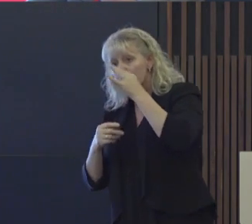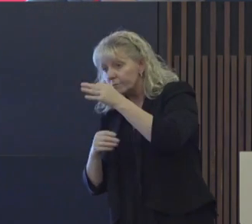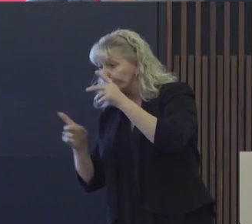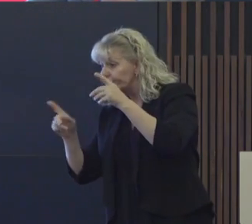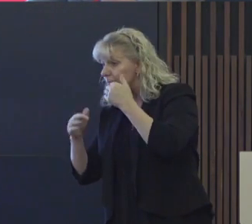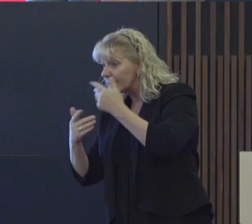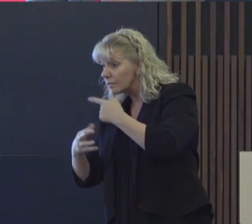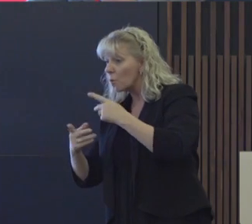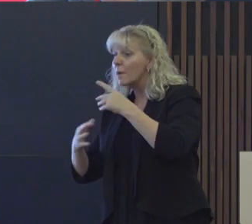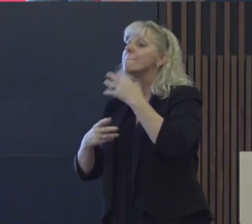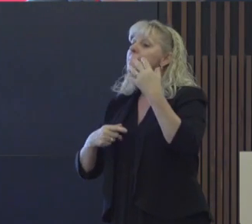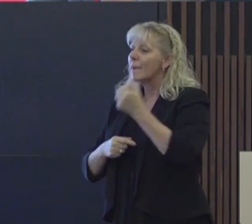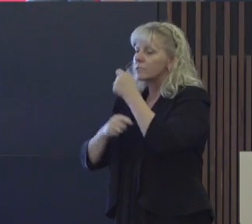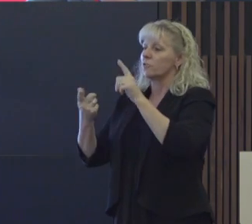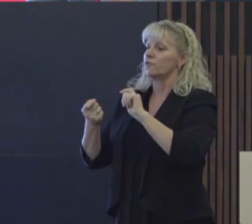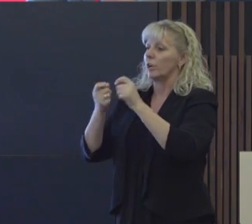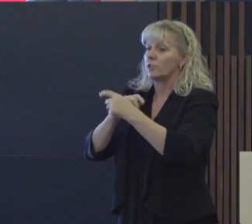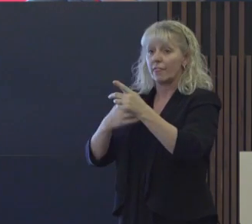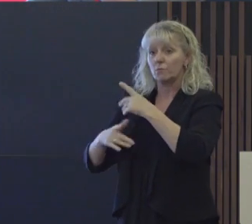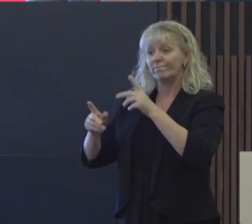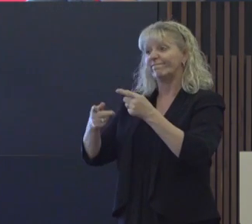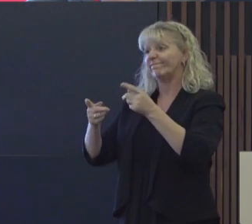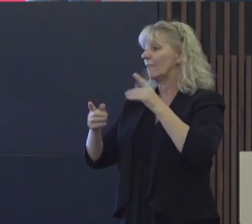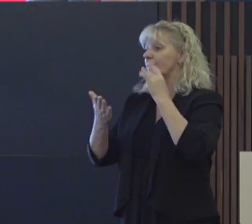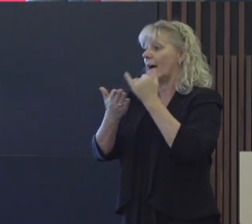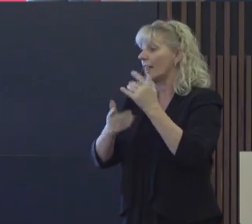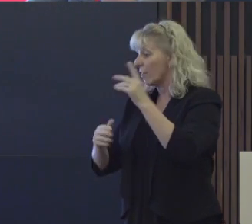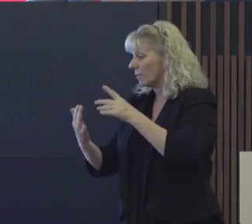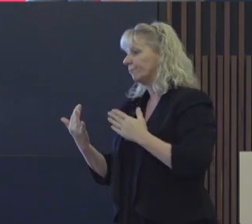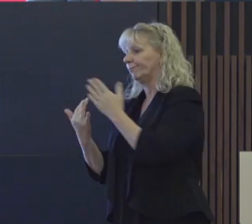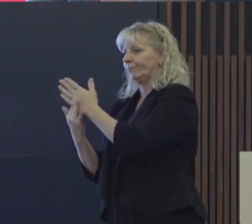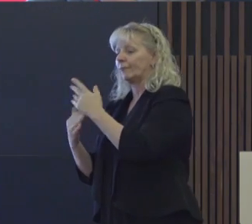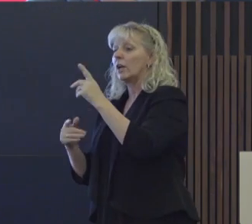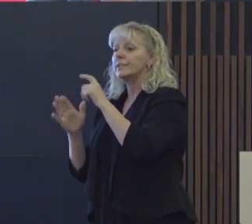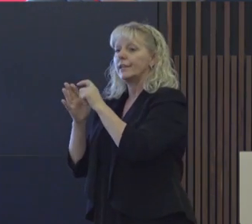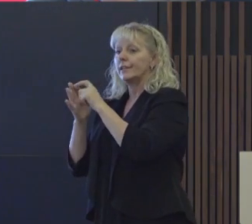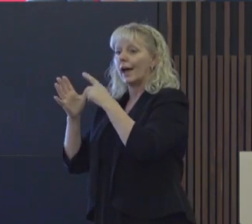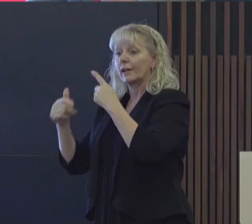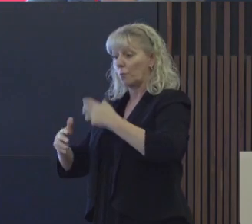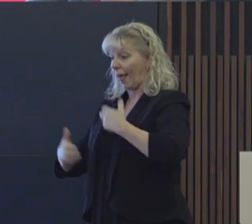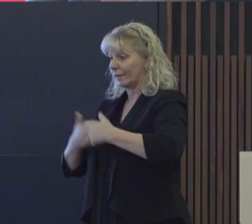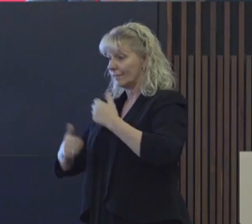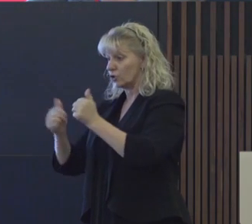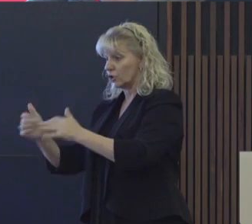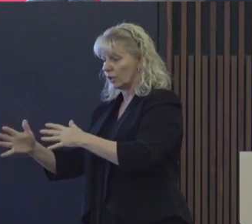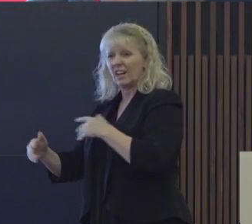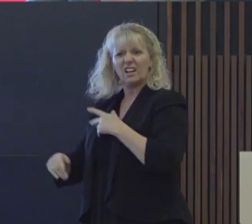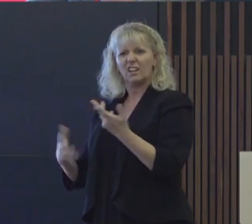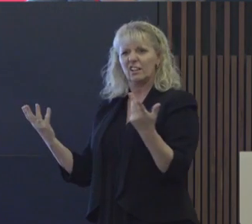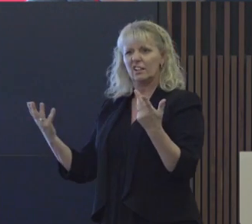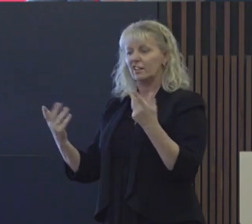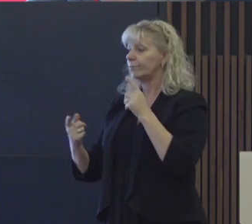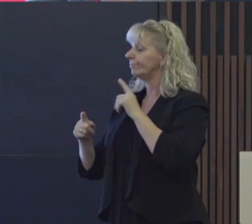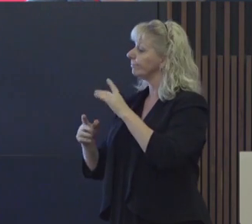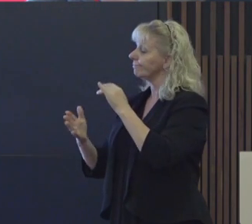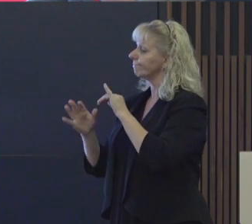it except for us. So we then put in a complaint through the DDA, and obviously that didn't settle. And this was on behalf